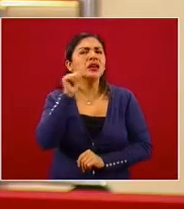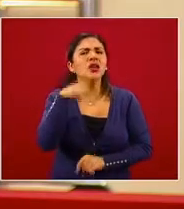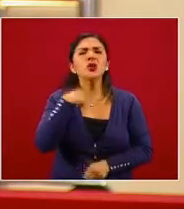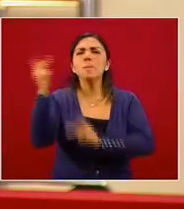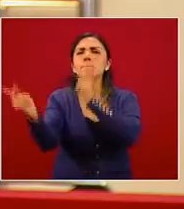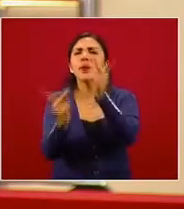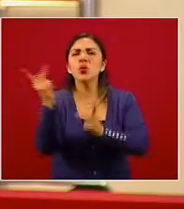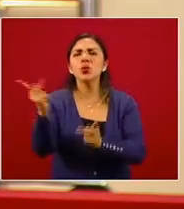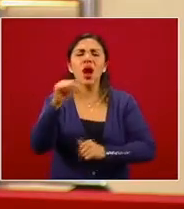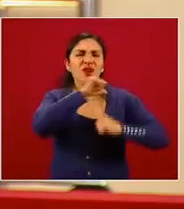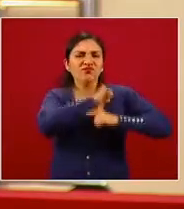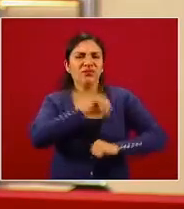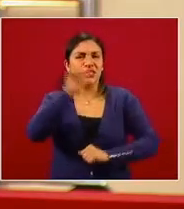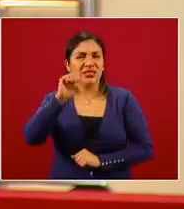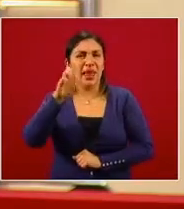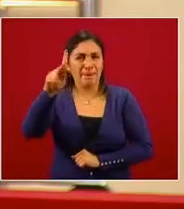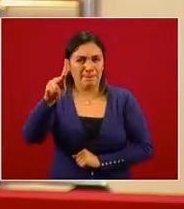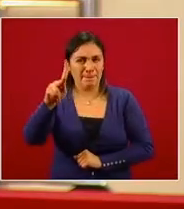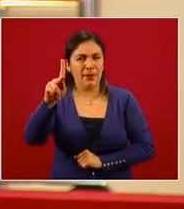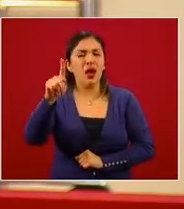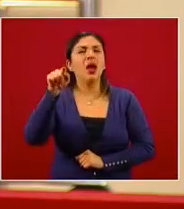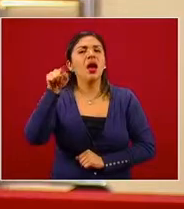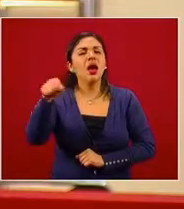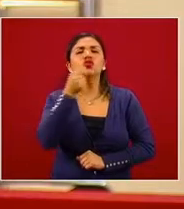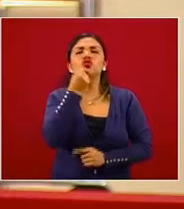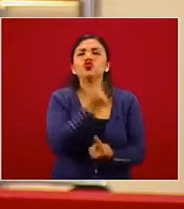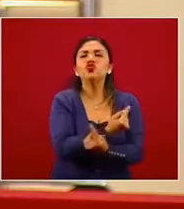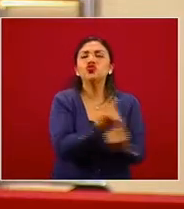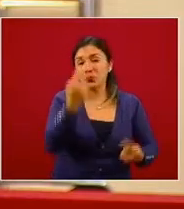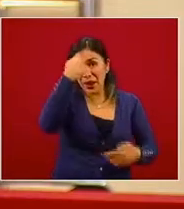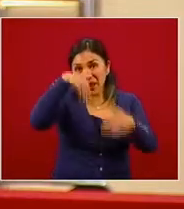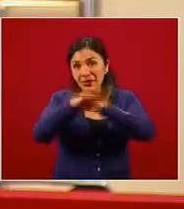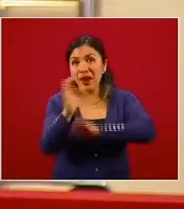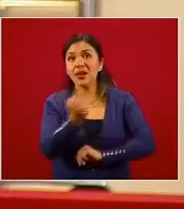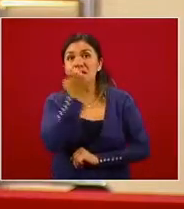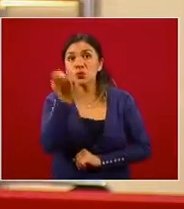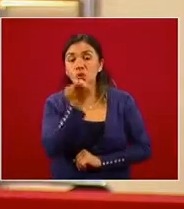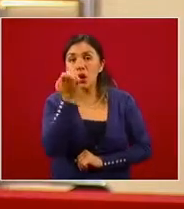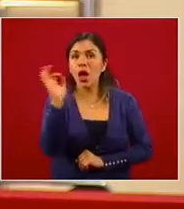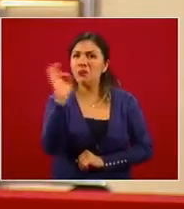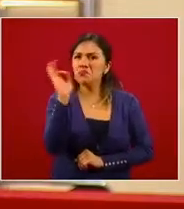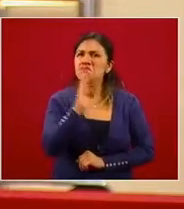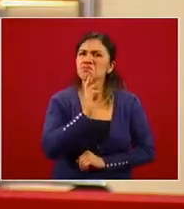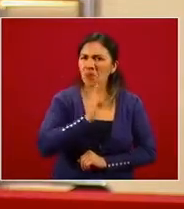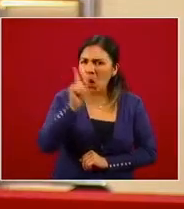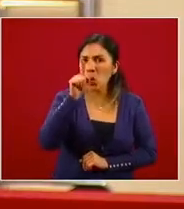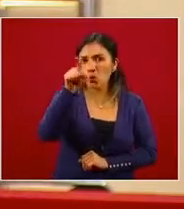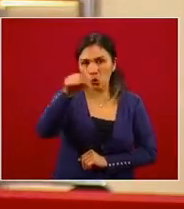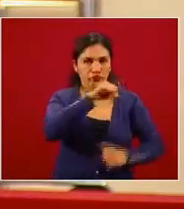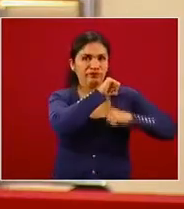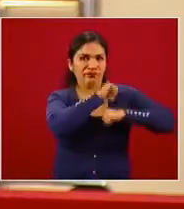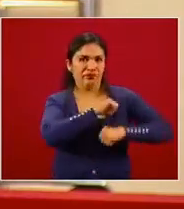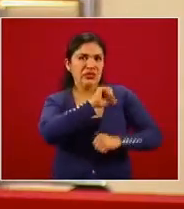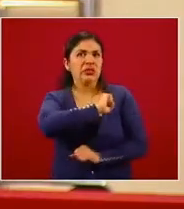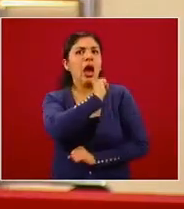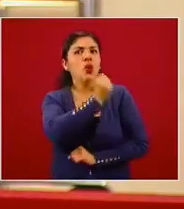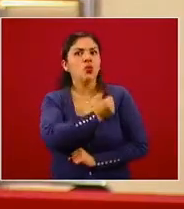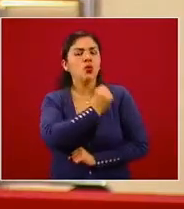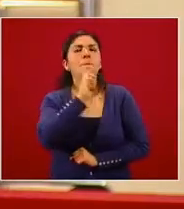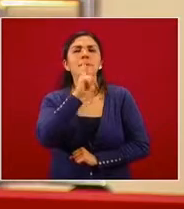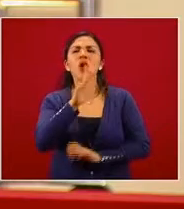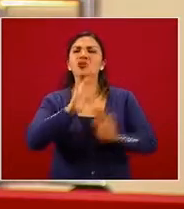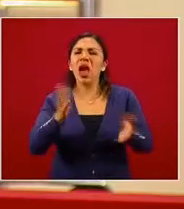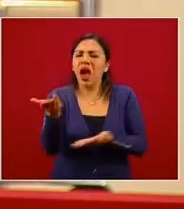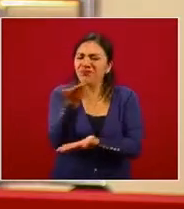of hearts. But we talked to the Ministry of Secretary of Public Education, and they said, wouldn't it be better that